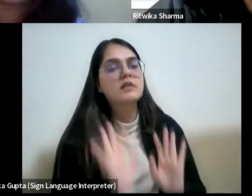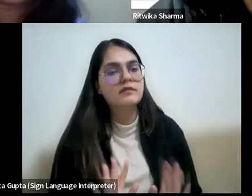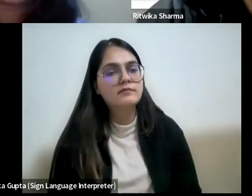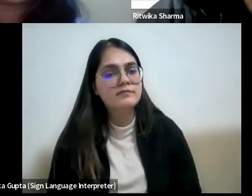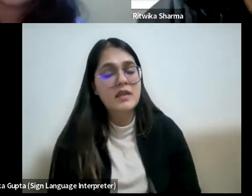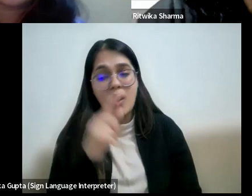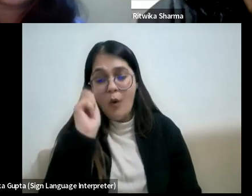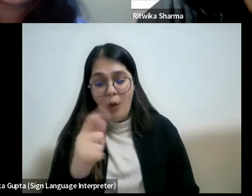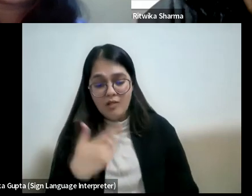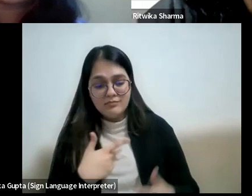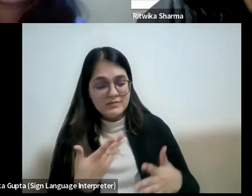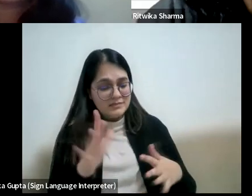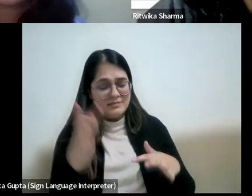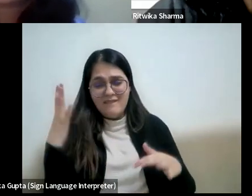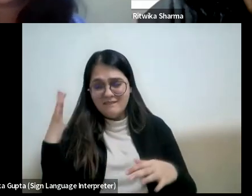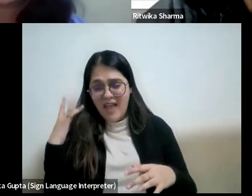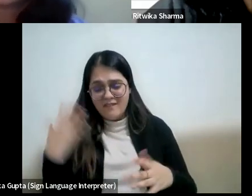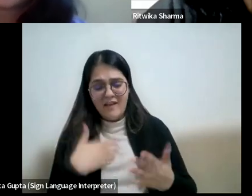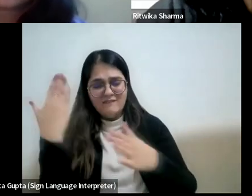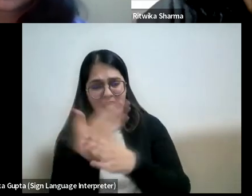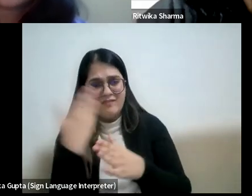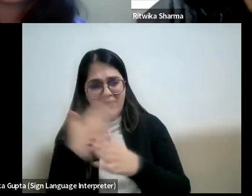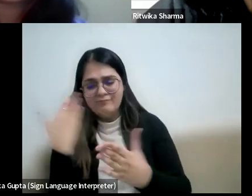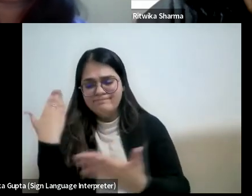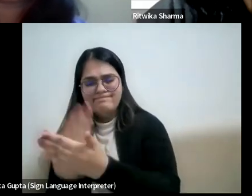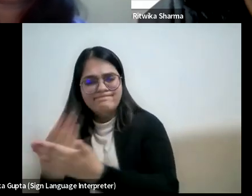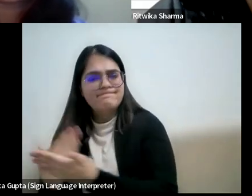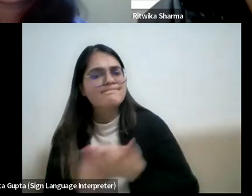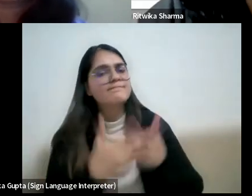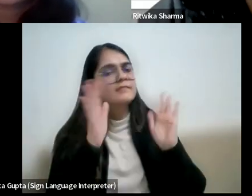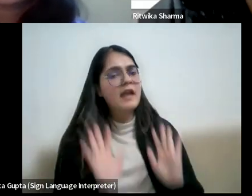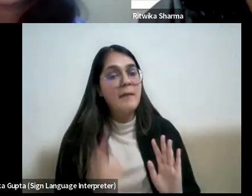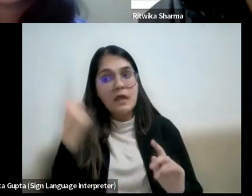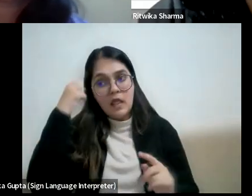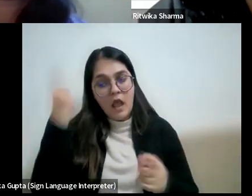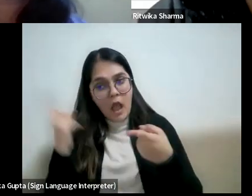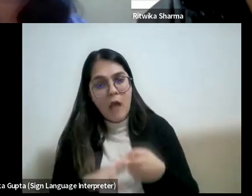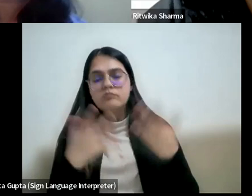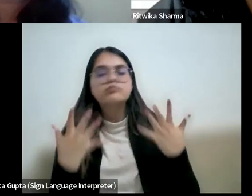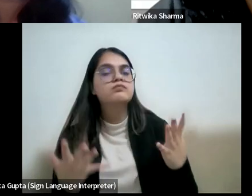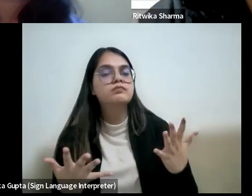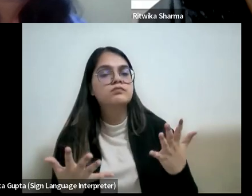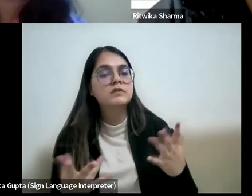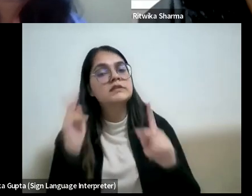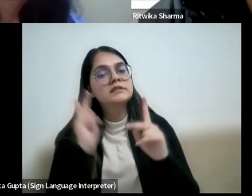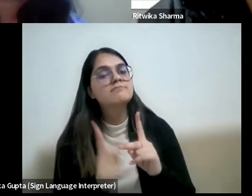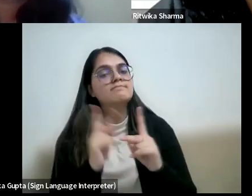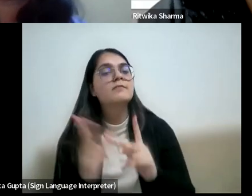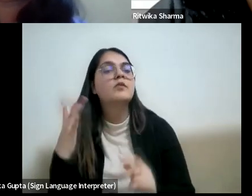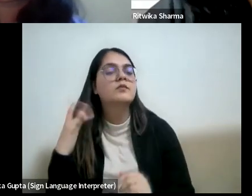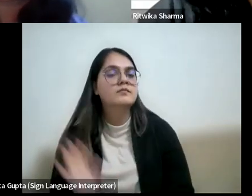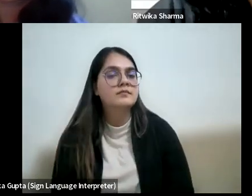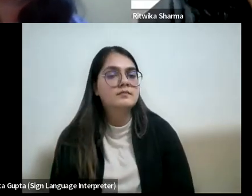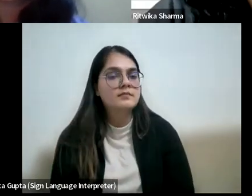pending before the Supreme Court. We were expecting something to have happened already, but unfortunately, what we have observed is it has mostly